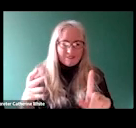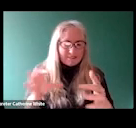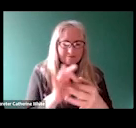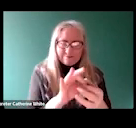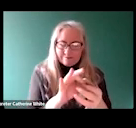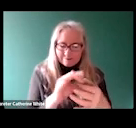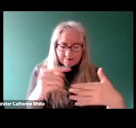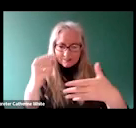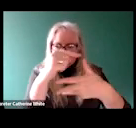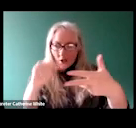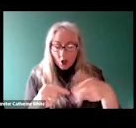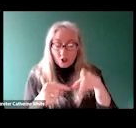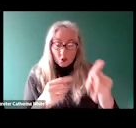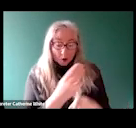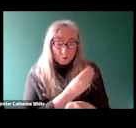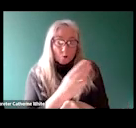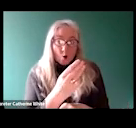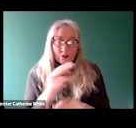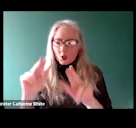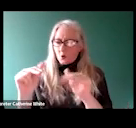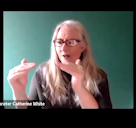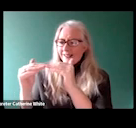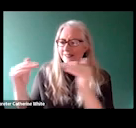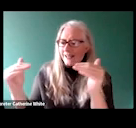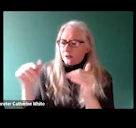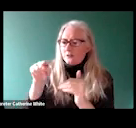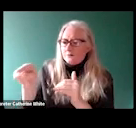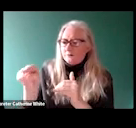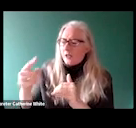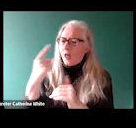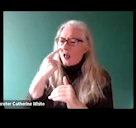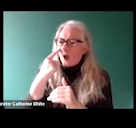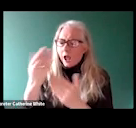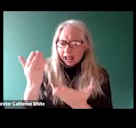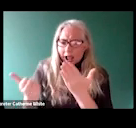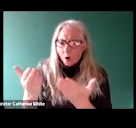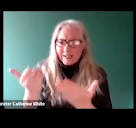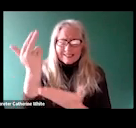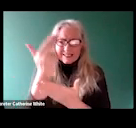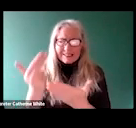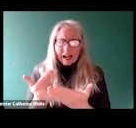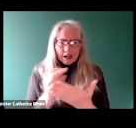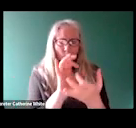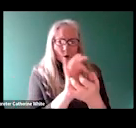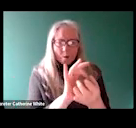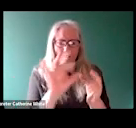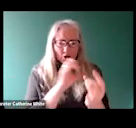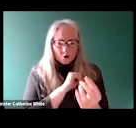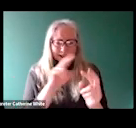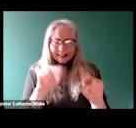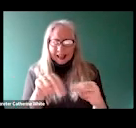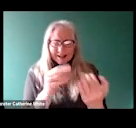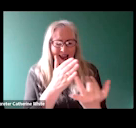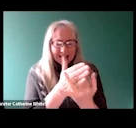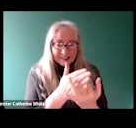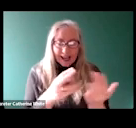this proposed new standard then will be looking at how we need to design dwellings so that they are accessible and